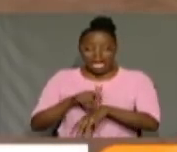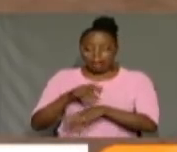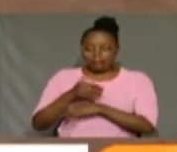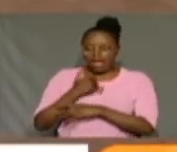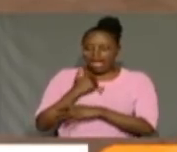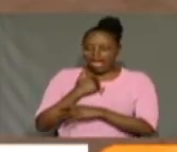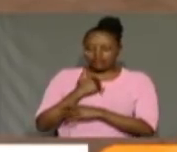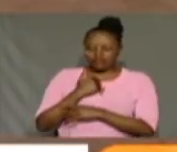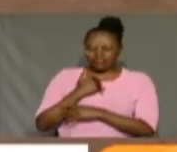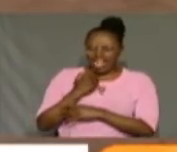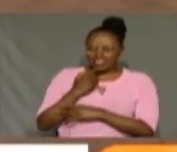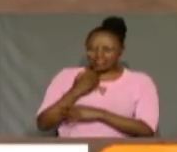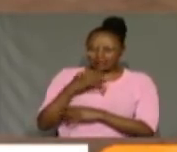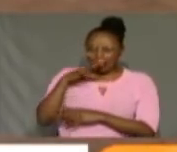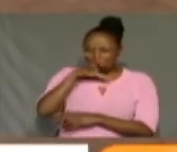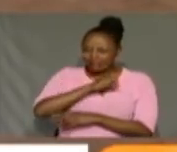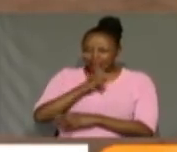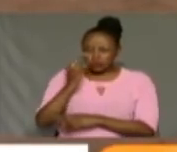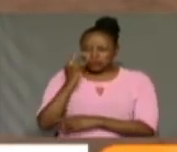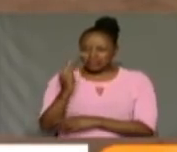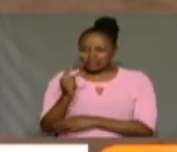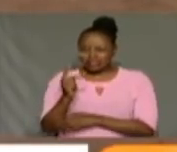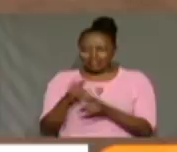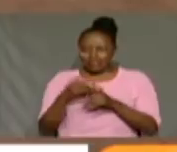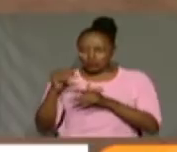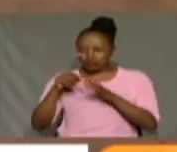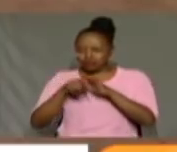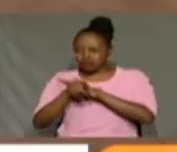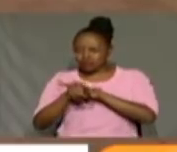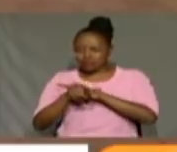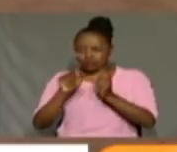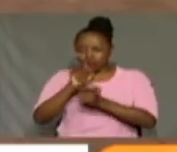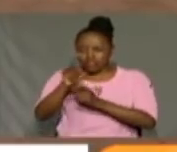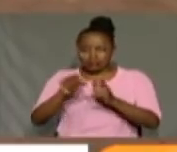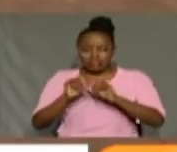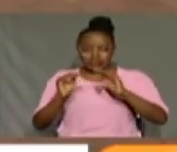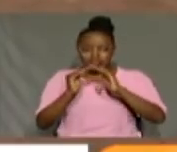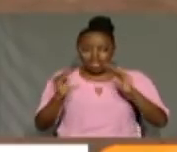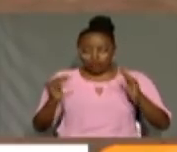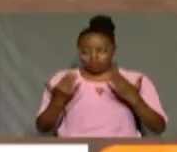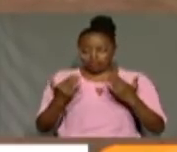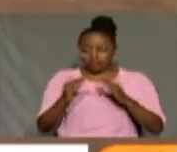alipomkosa wakaenda mpaka kwa nyumba fulani ile